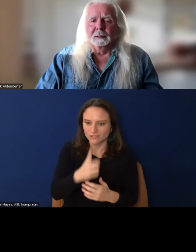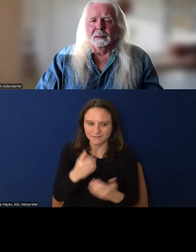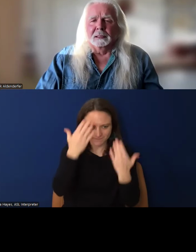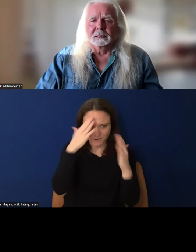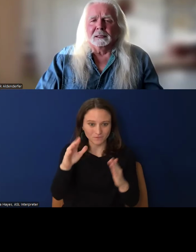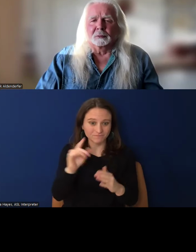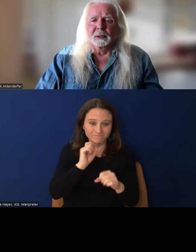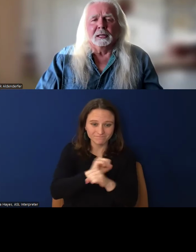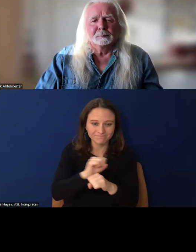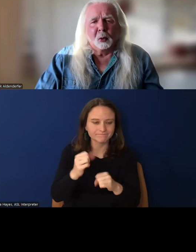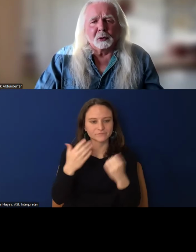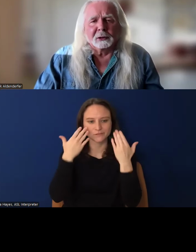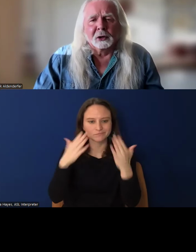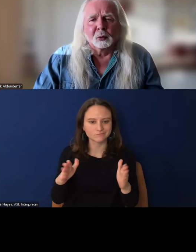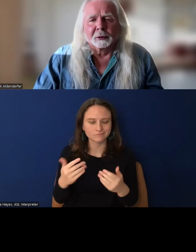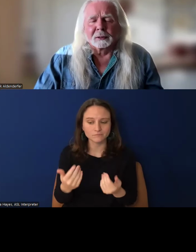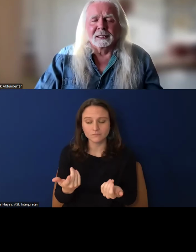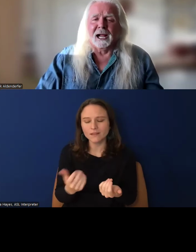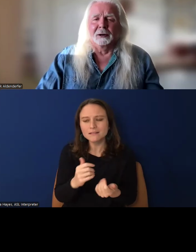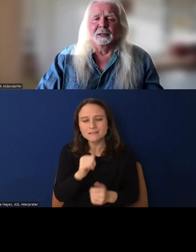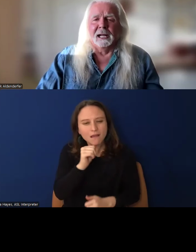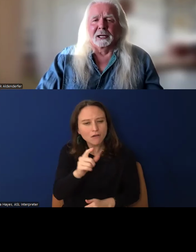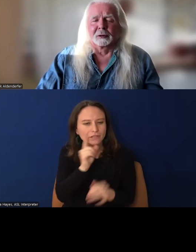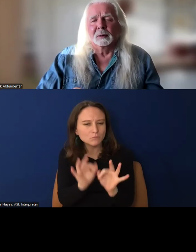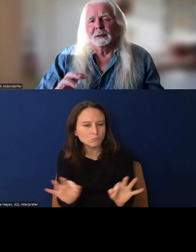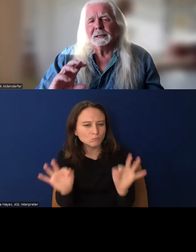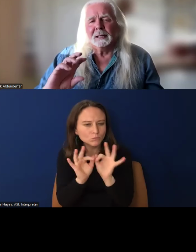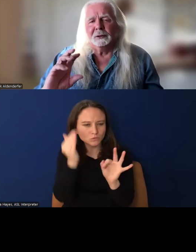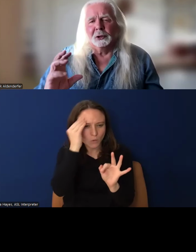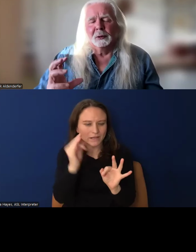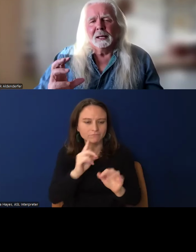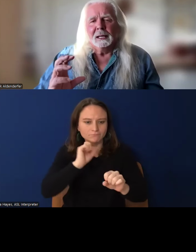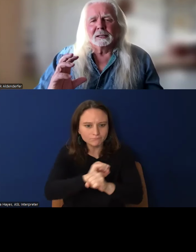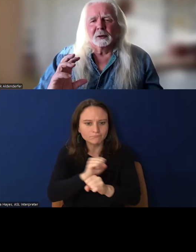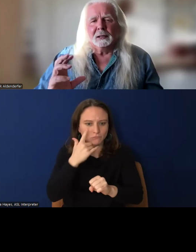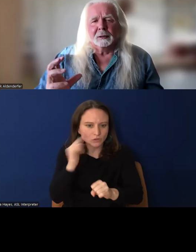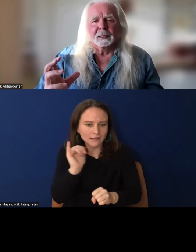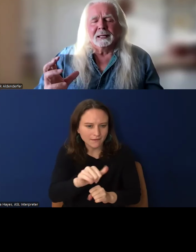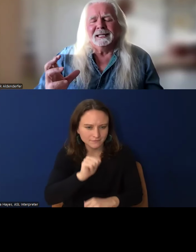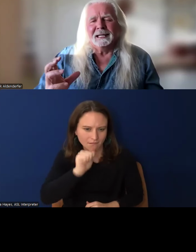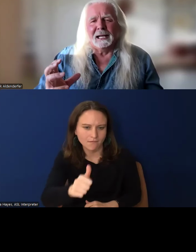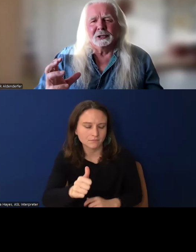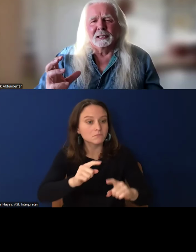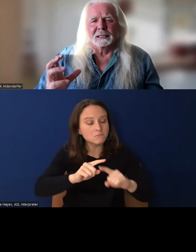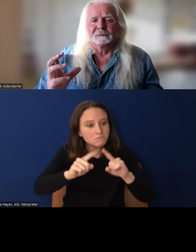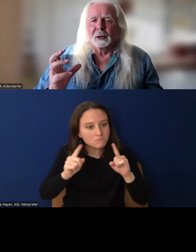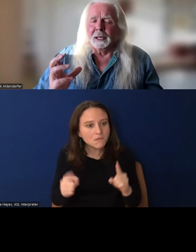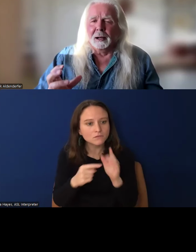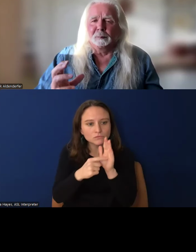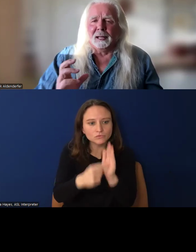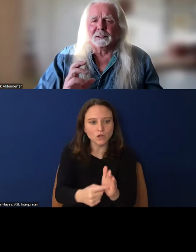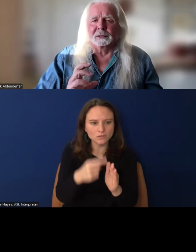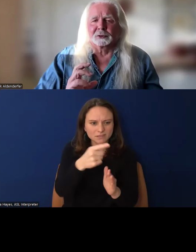accurate. It's not really important to know whether it's entirely accurate, but what it's giving you is a very clear indication that it's a